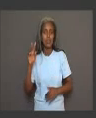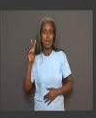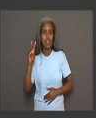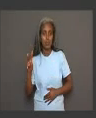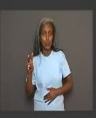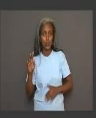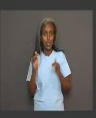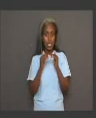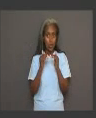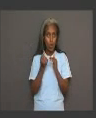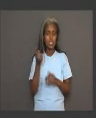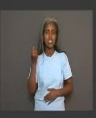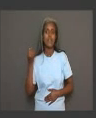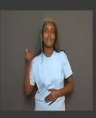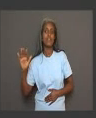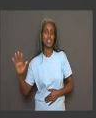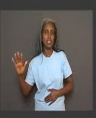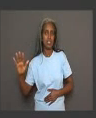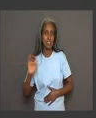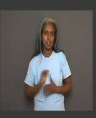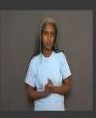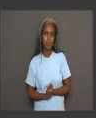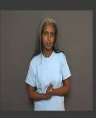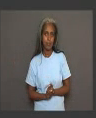2 equals 15.